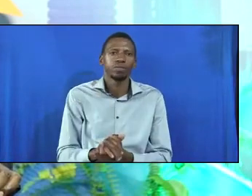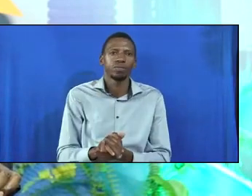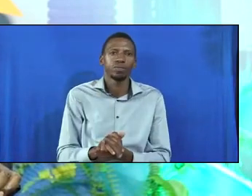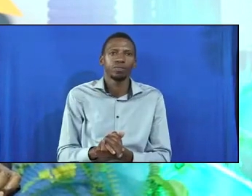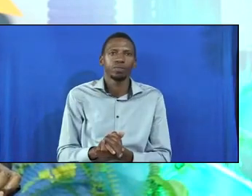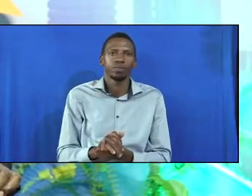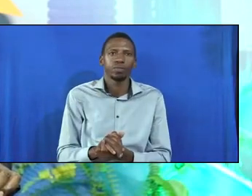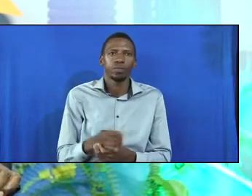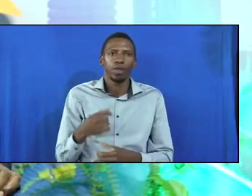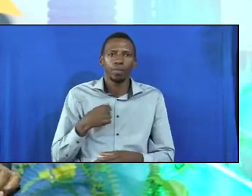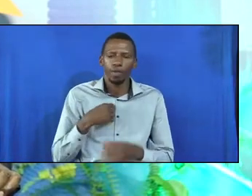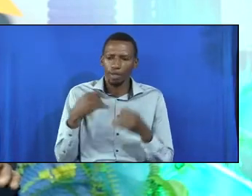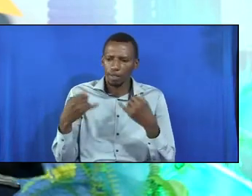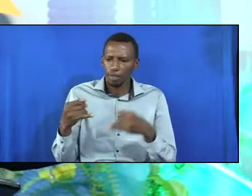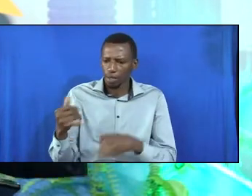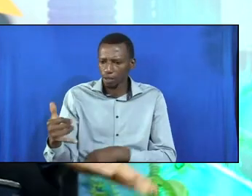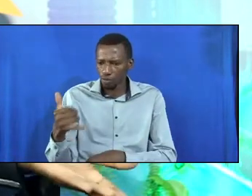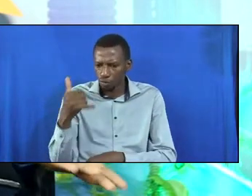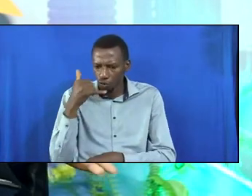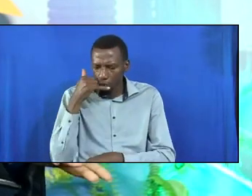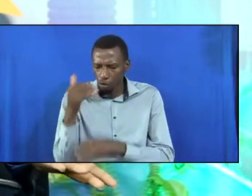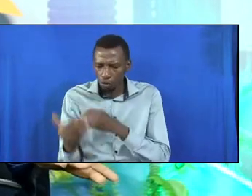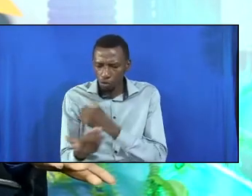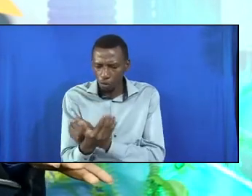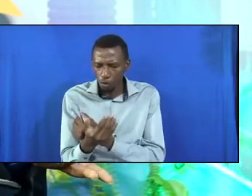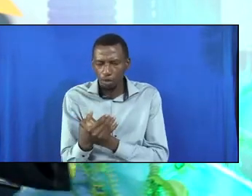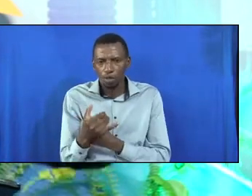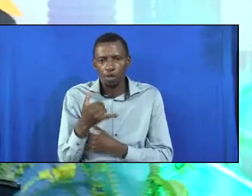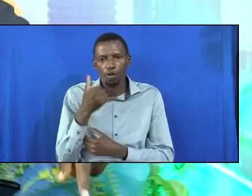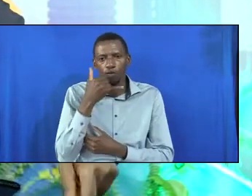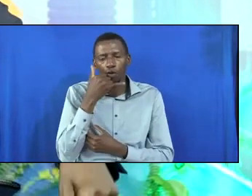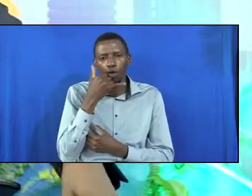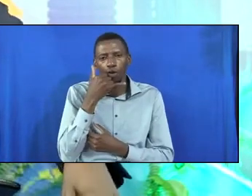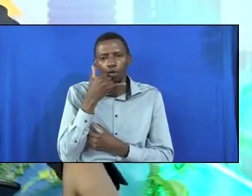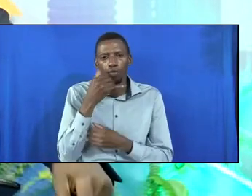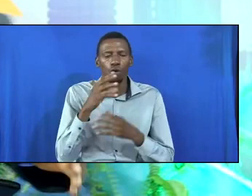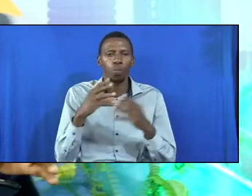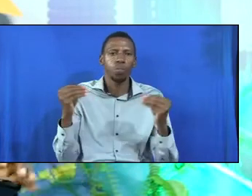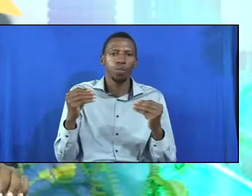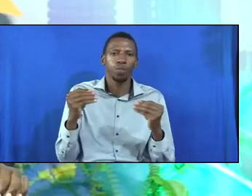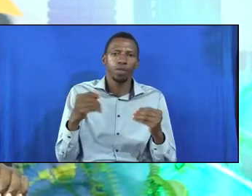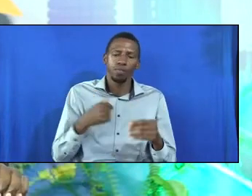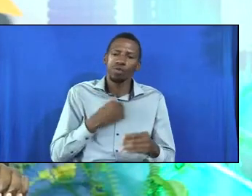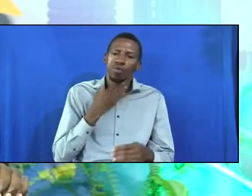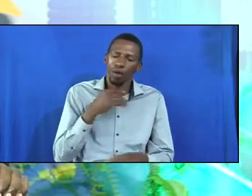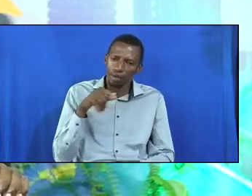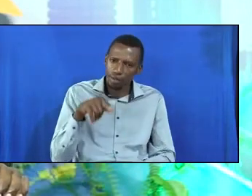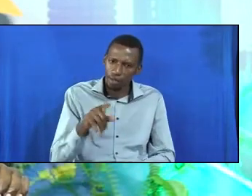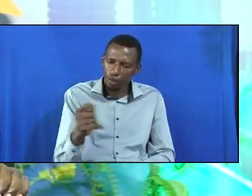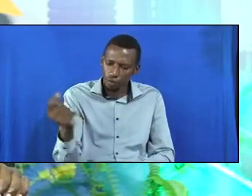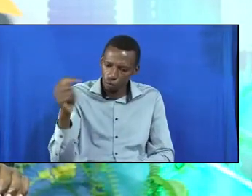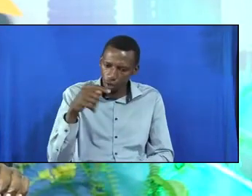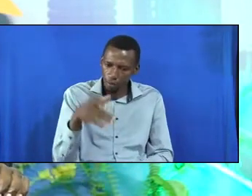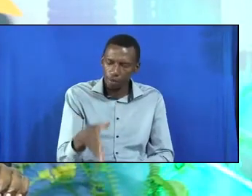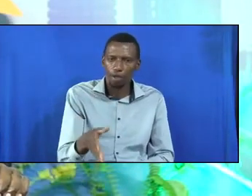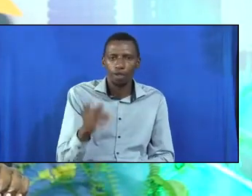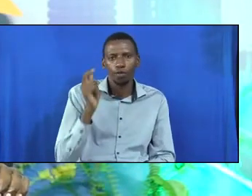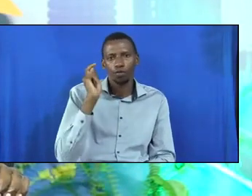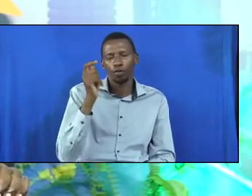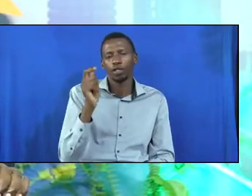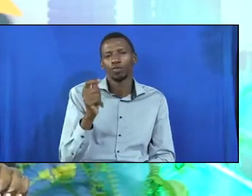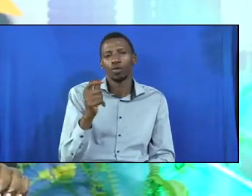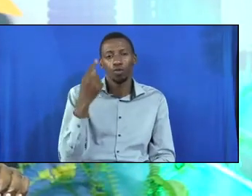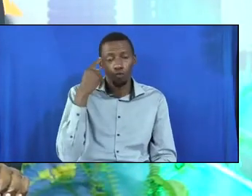Actually, I tried to get him this morning. The phone did not go through. I wanted him to come here and testify so that you see the man